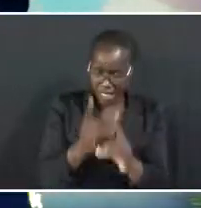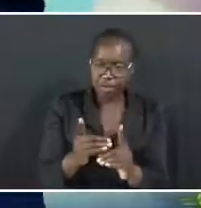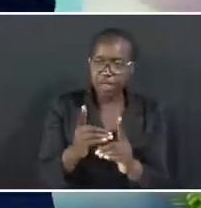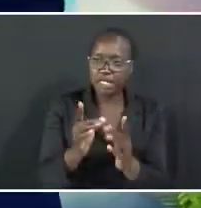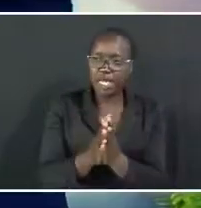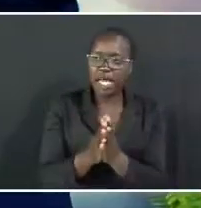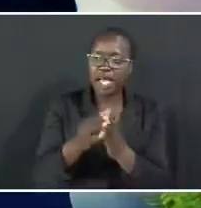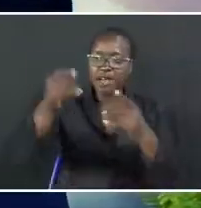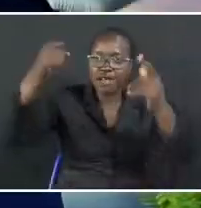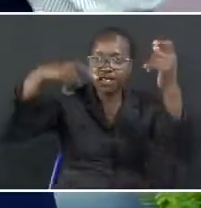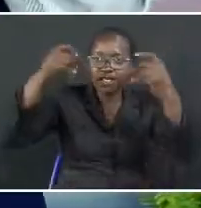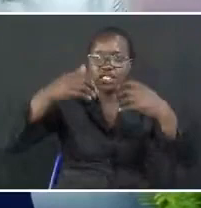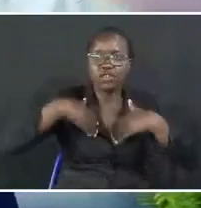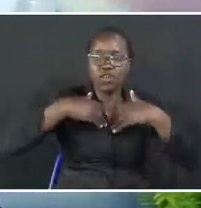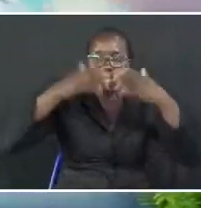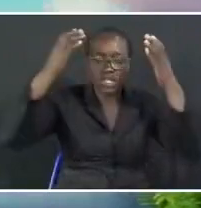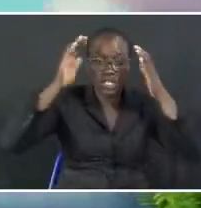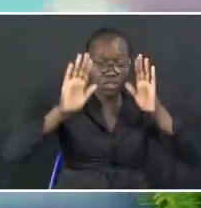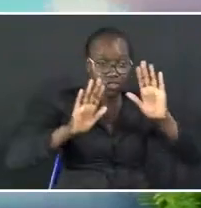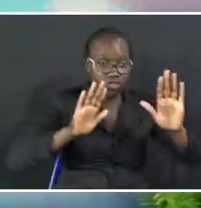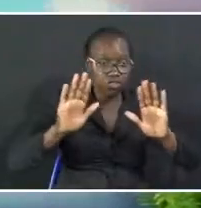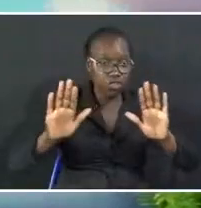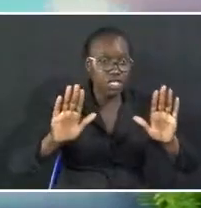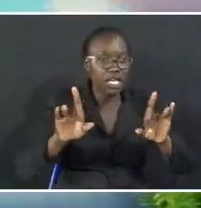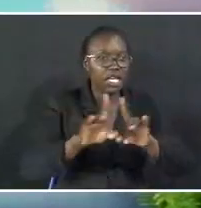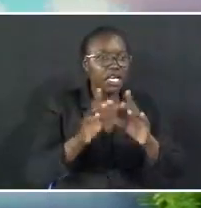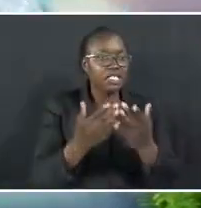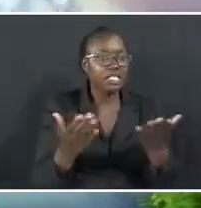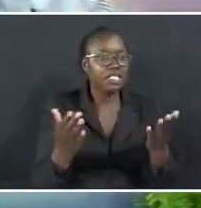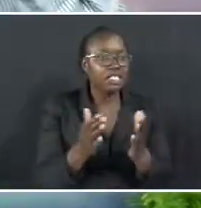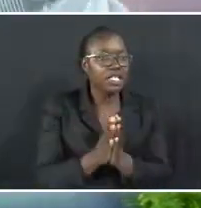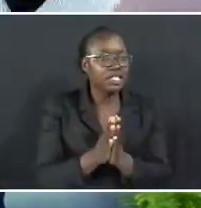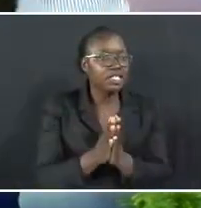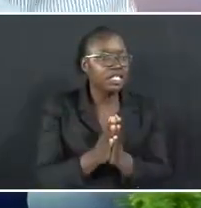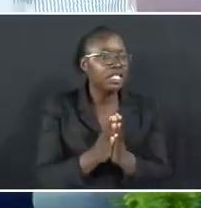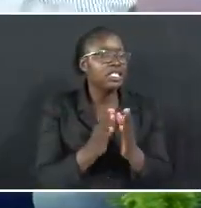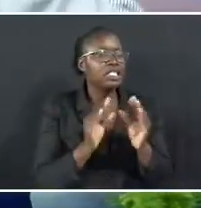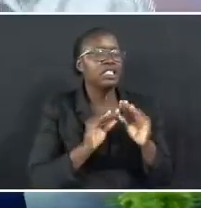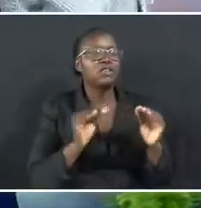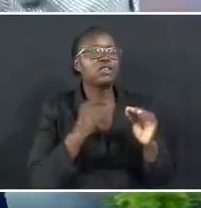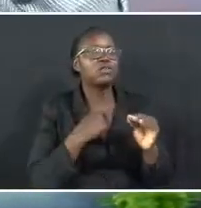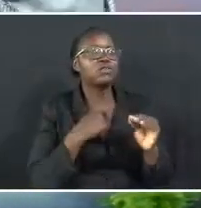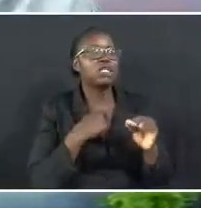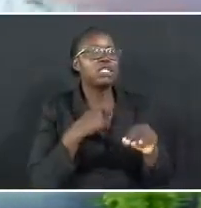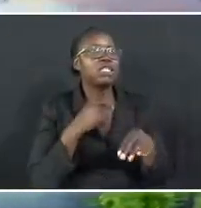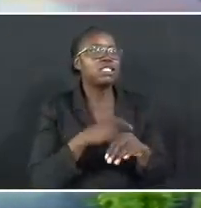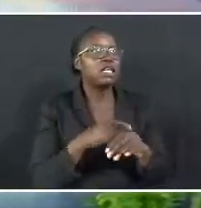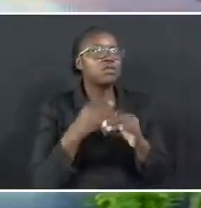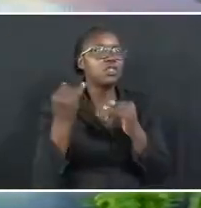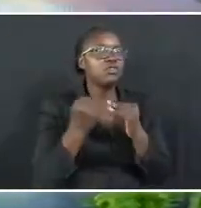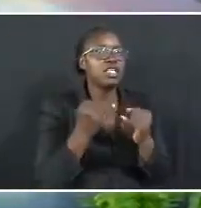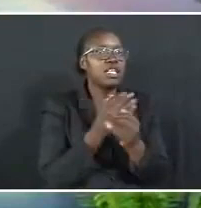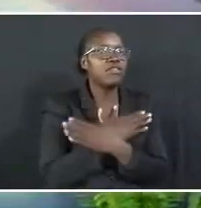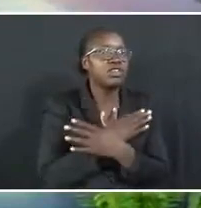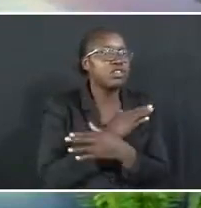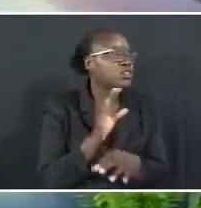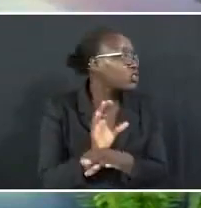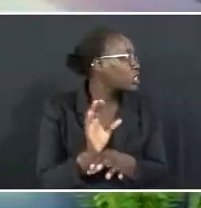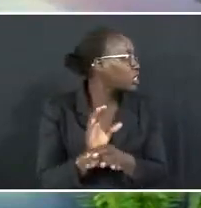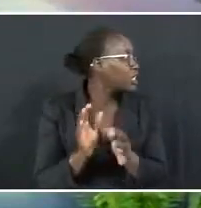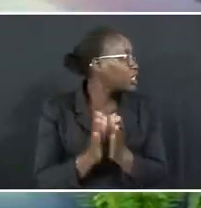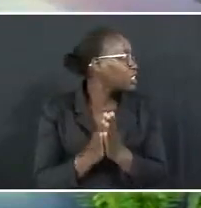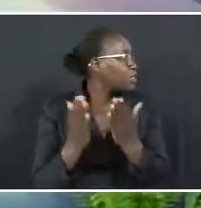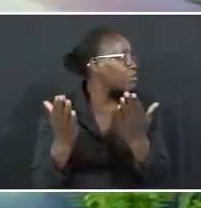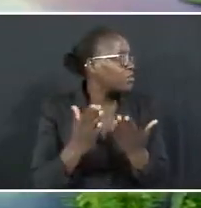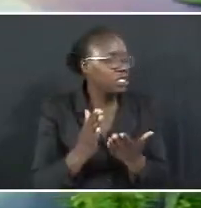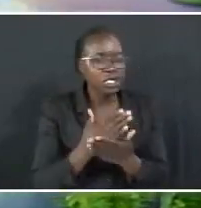amount of stars you will be having on that crown. As a kid in PowerPoint, I used to be told that when you invite a friend to church, when you